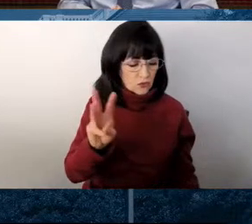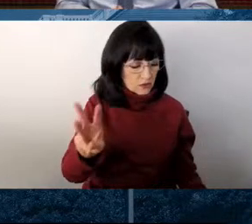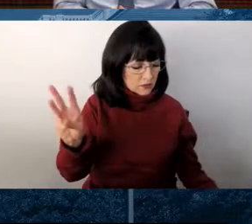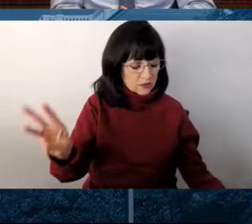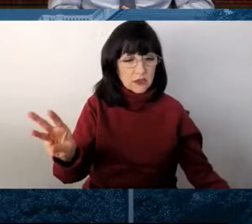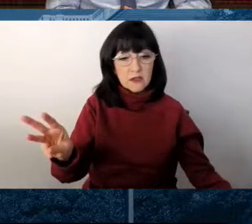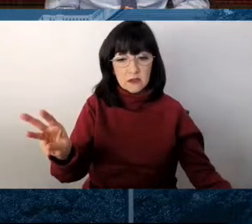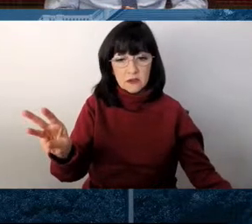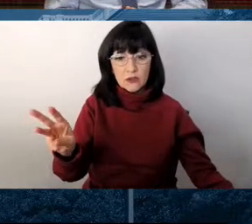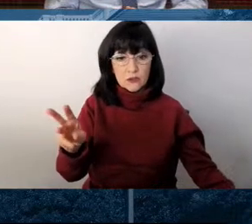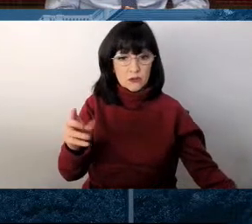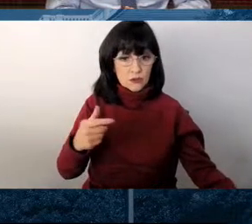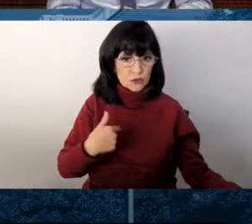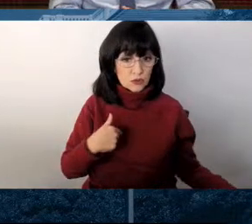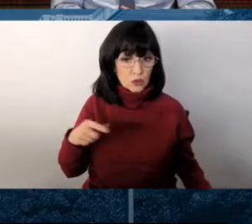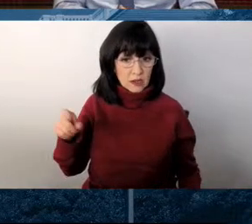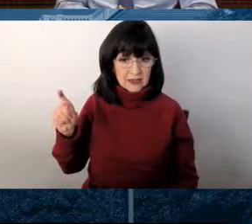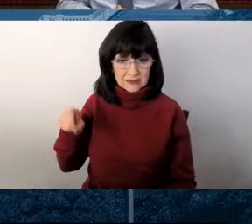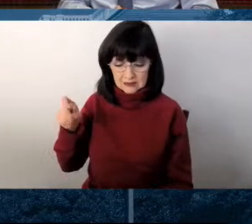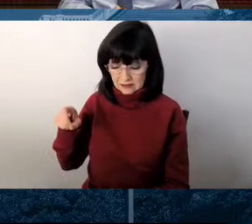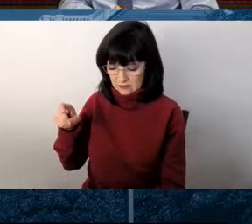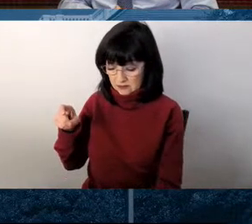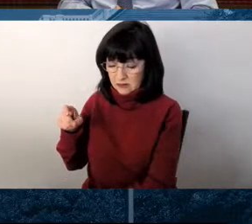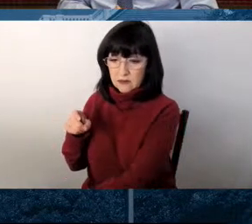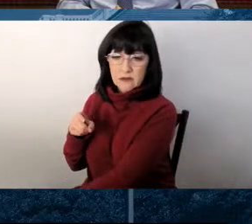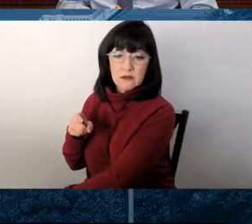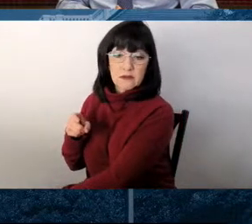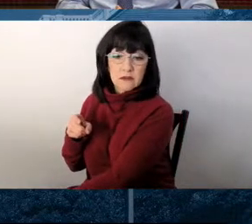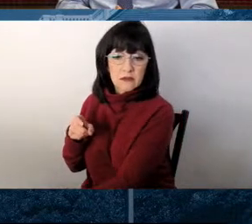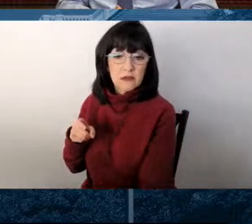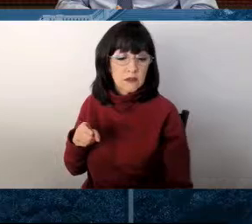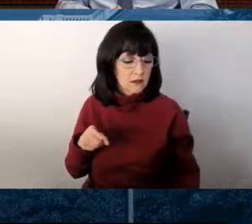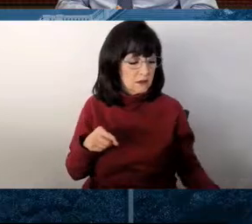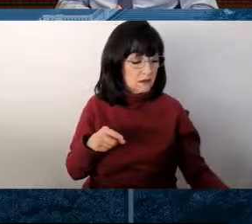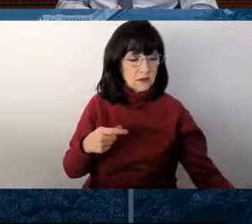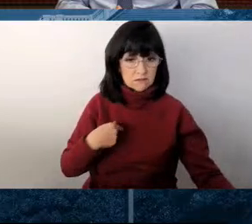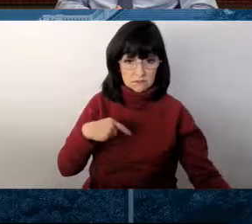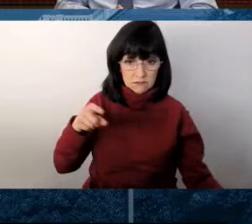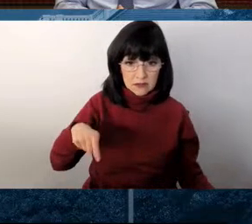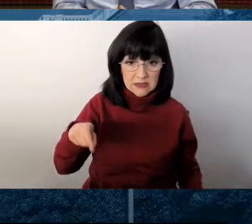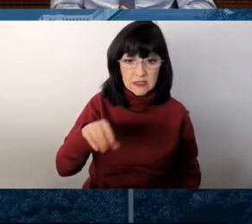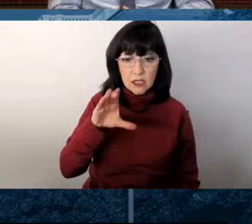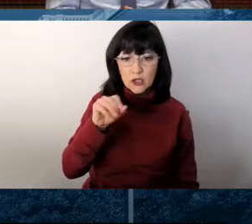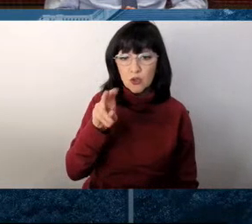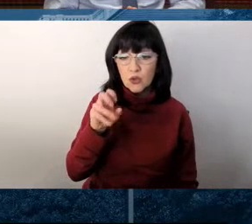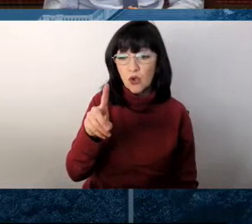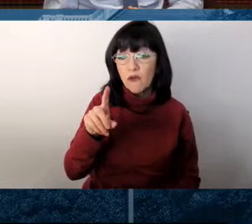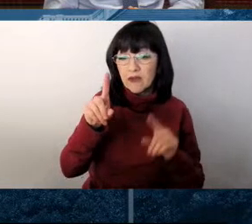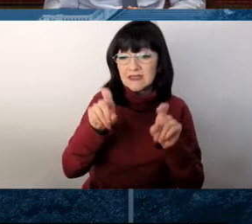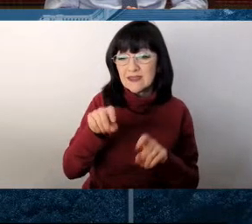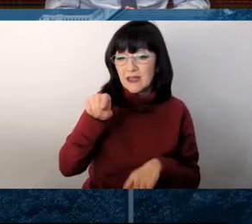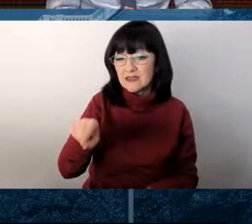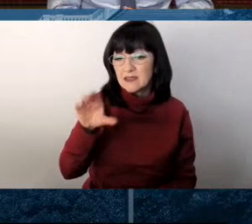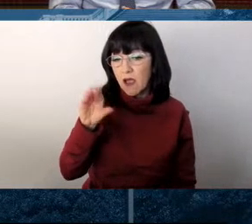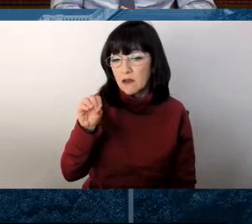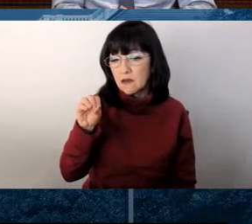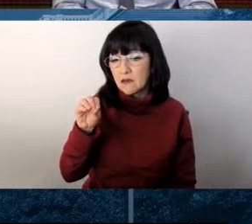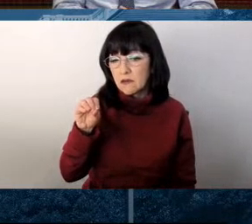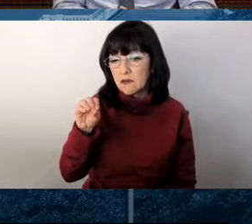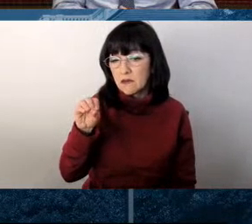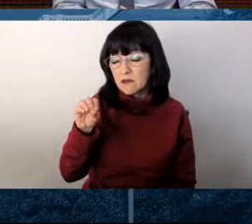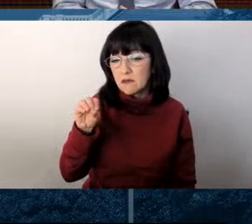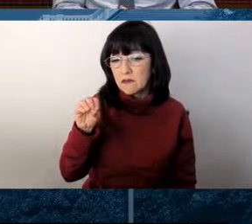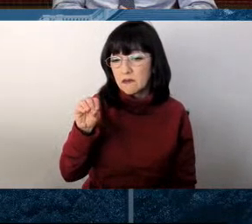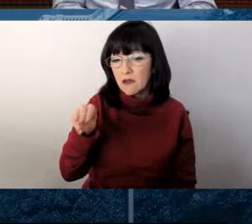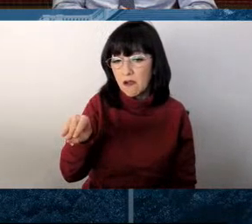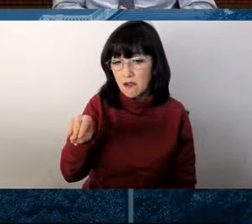I need a COVID-19 test.com? Do I need a COVID-19 test.com? The